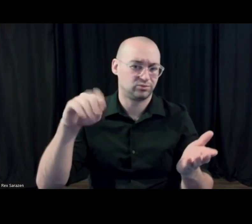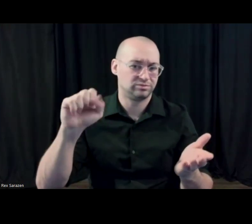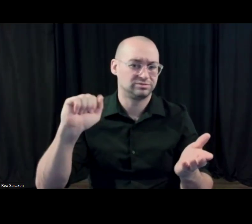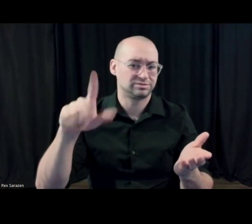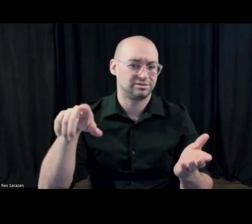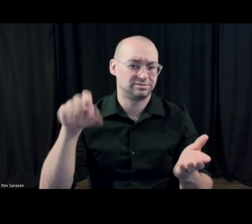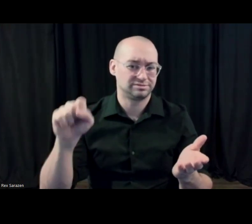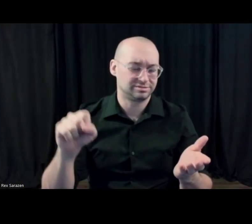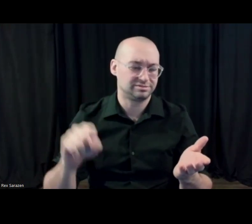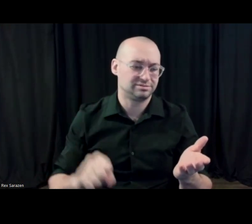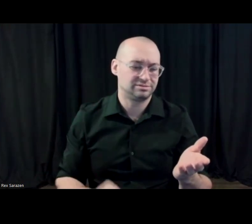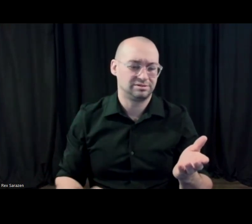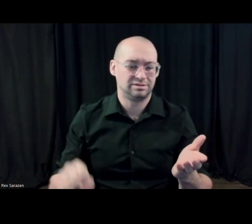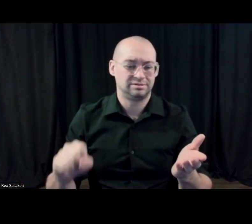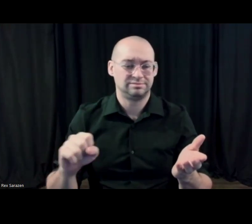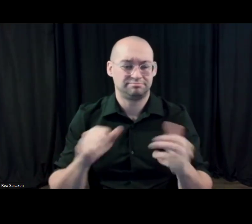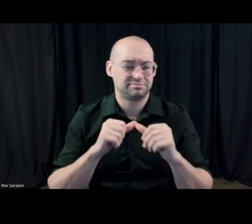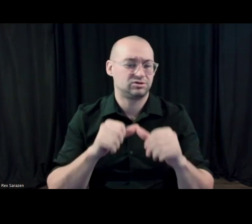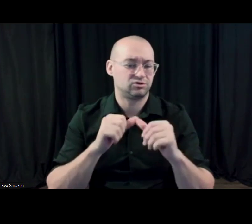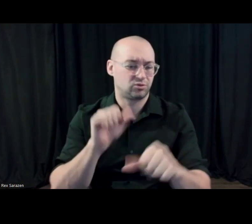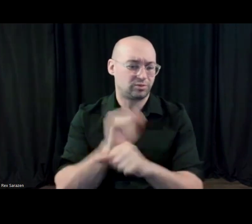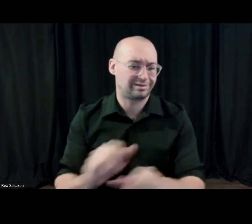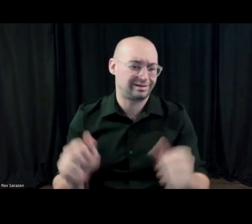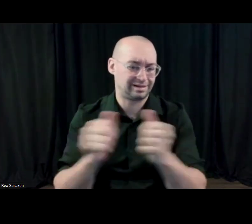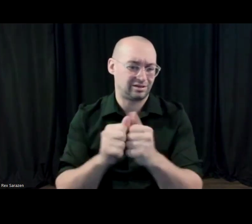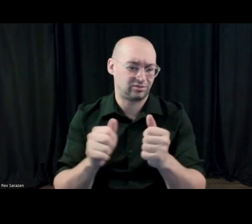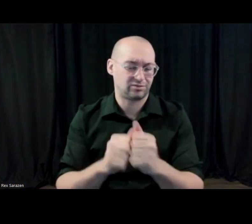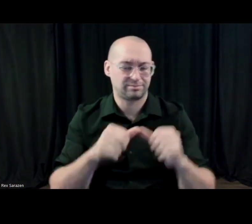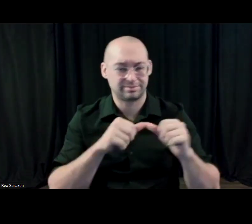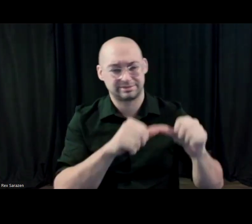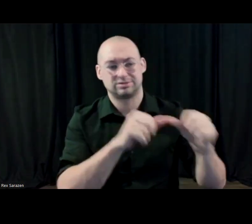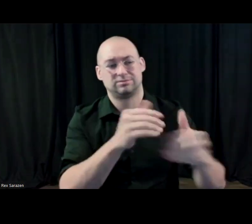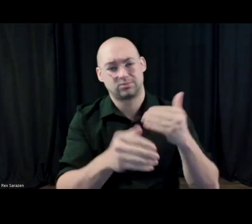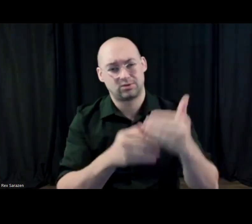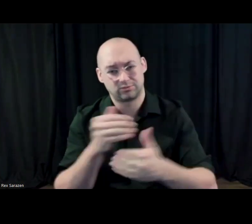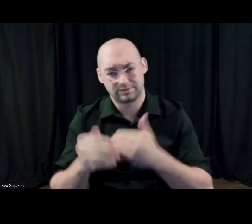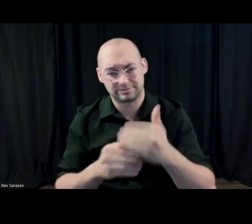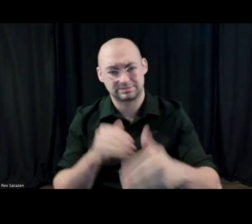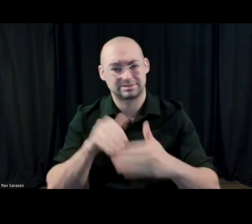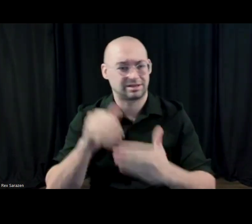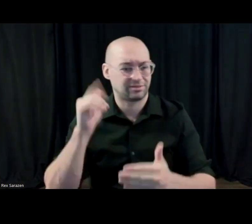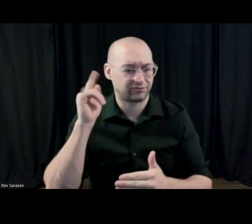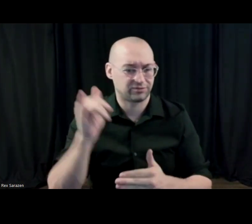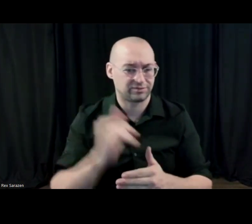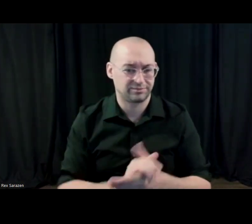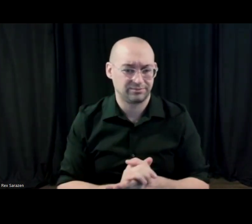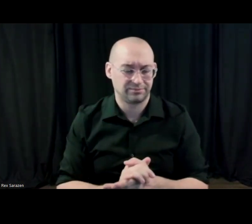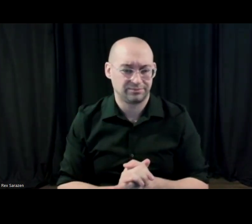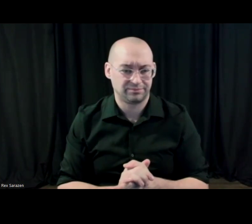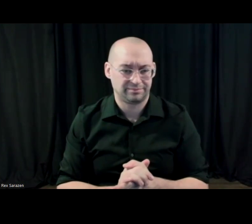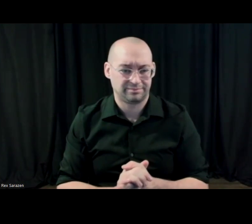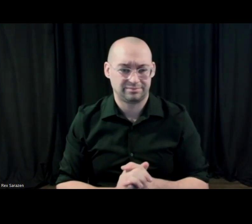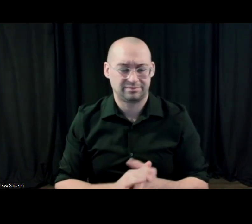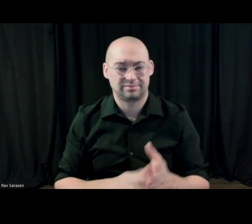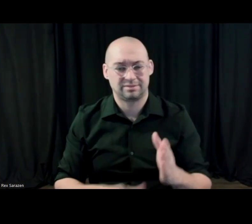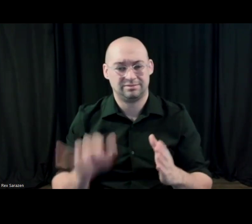engaging to continue to work together to continue and maintain our progress in California. So naming that has taken a lot